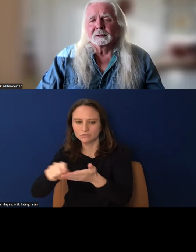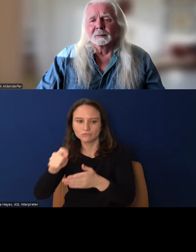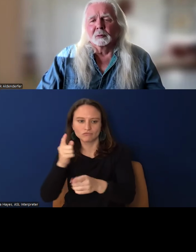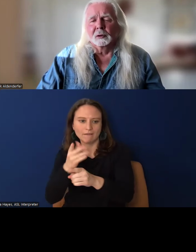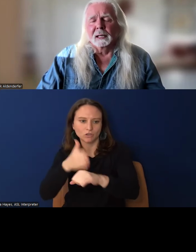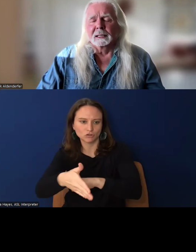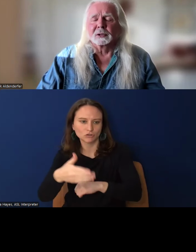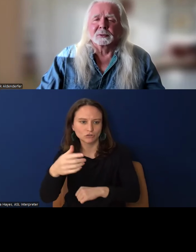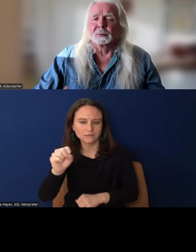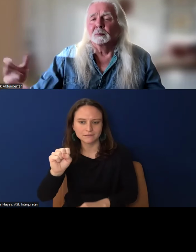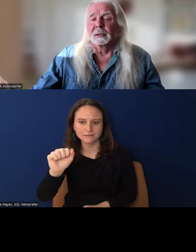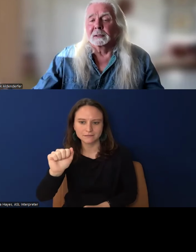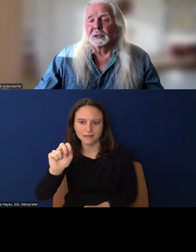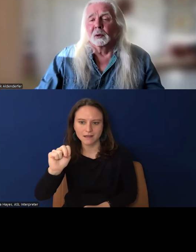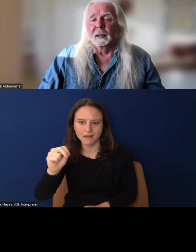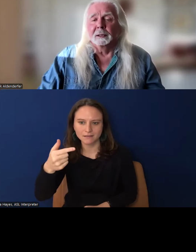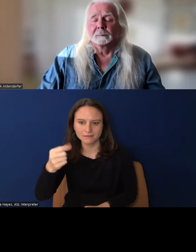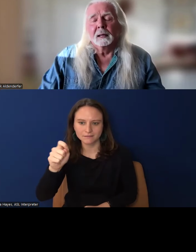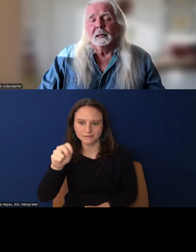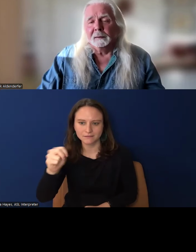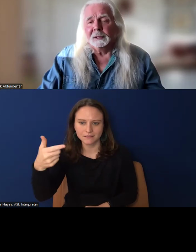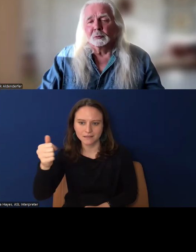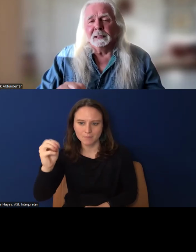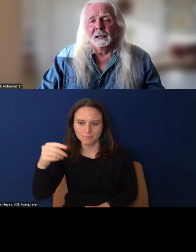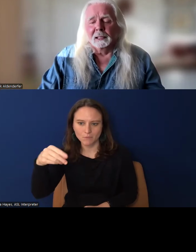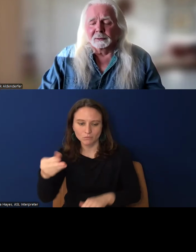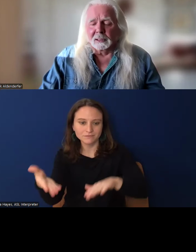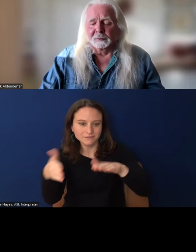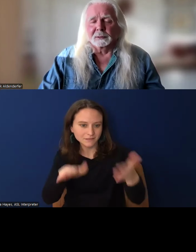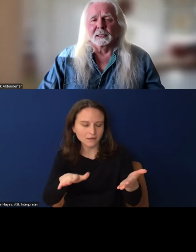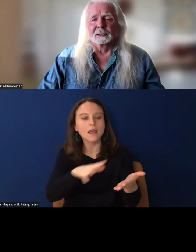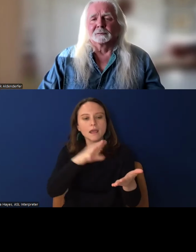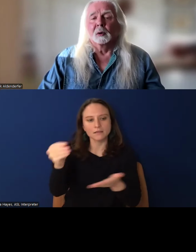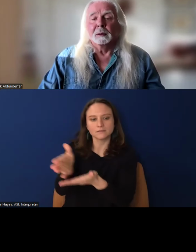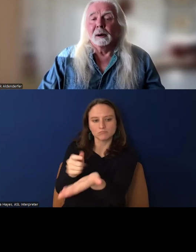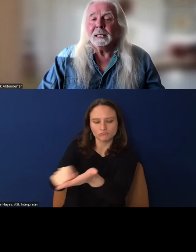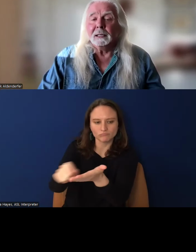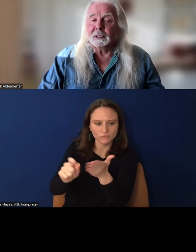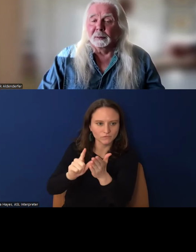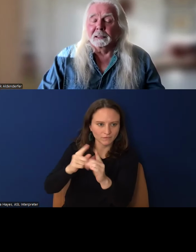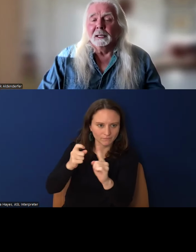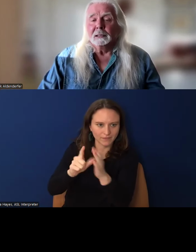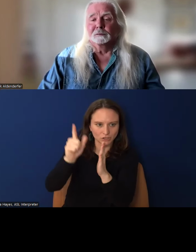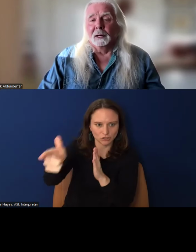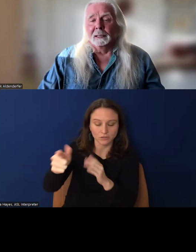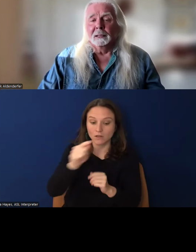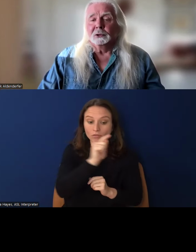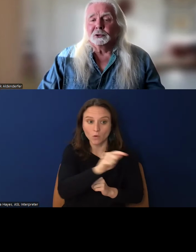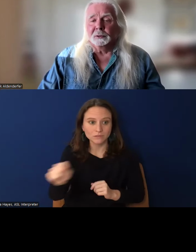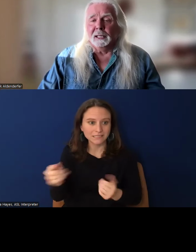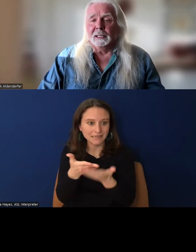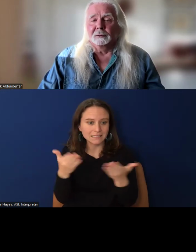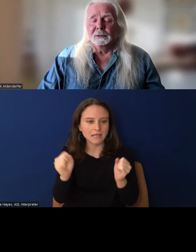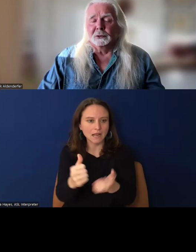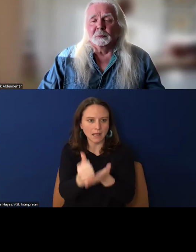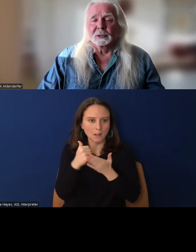text then we'll look at is also written somewhat later. These will be guides to give us a sense of what we might expect to find should